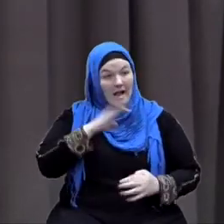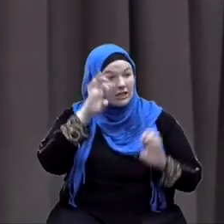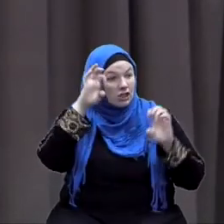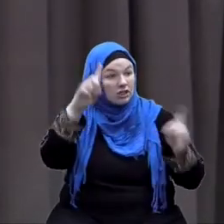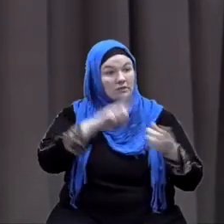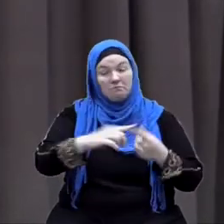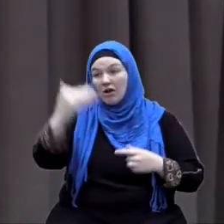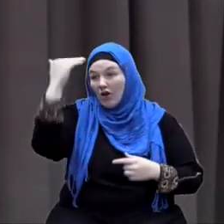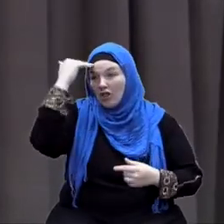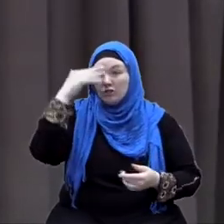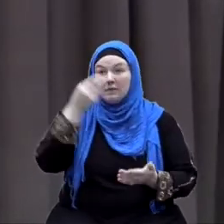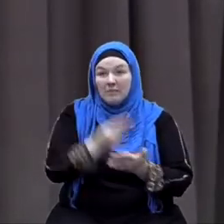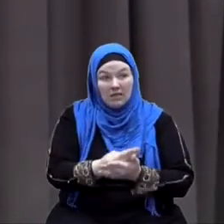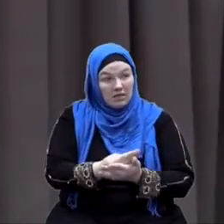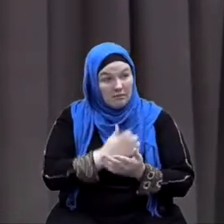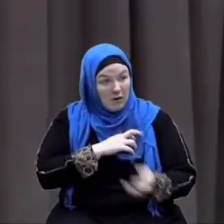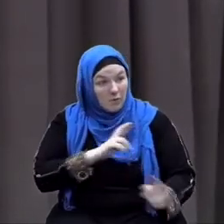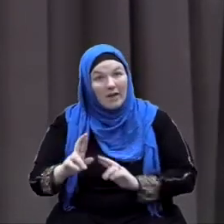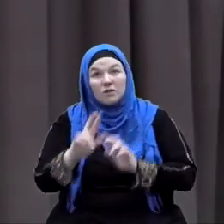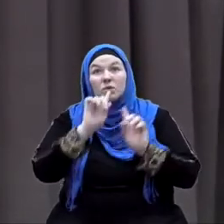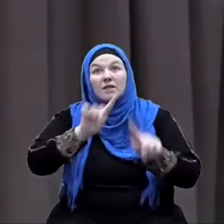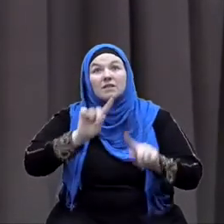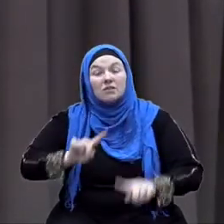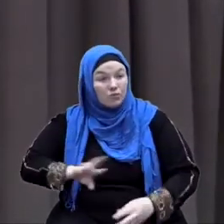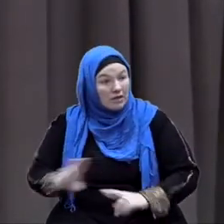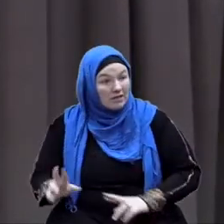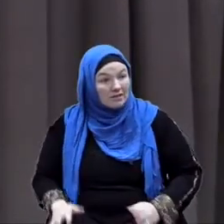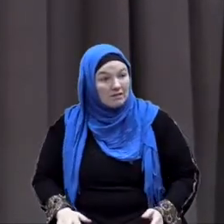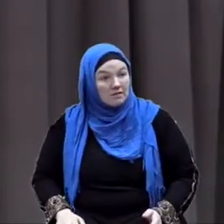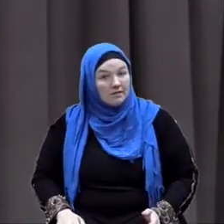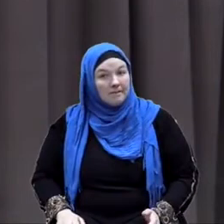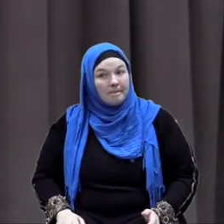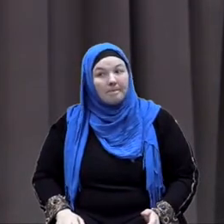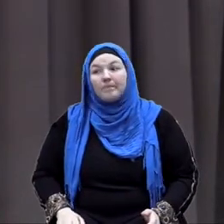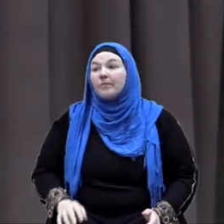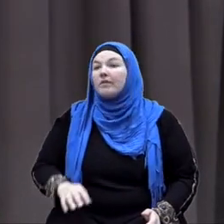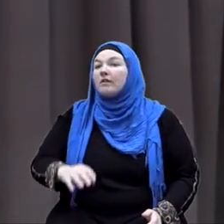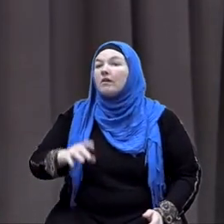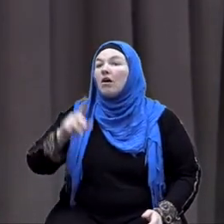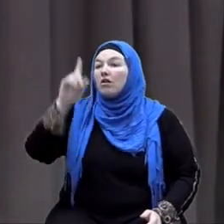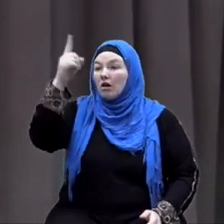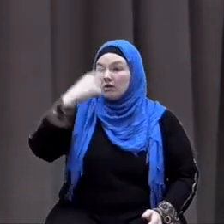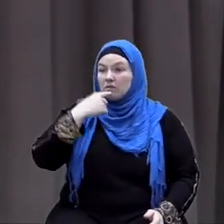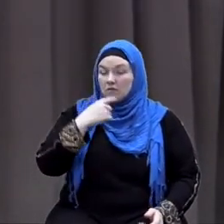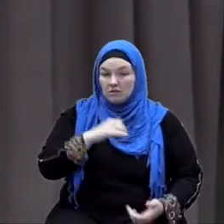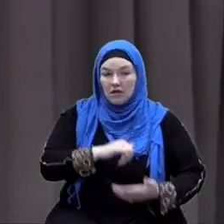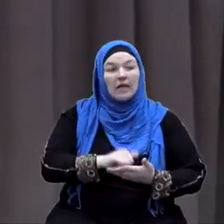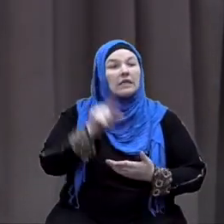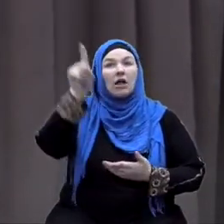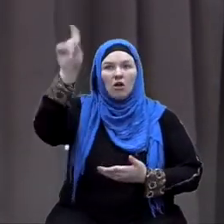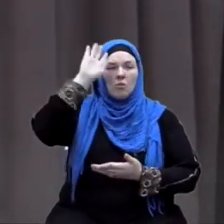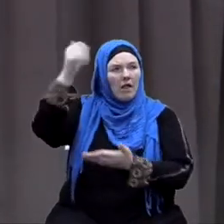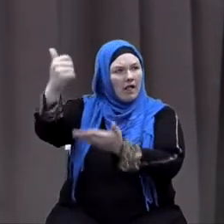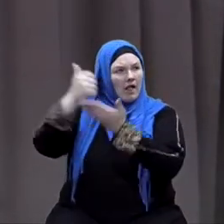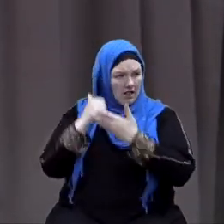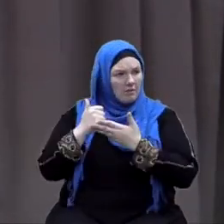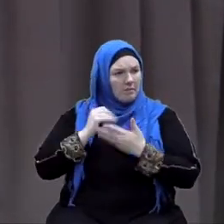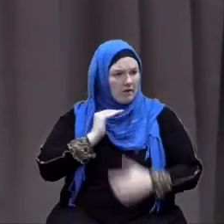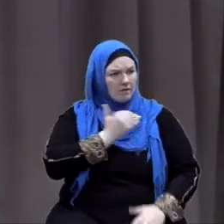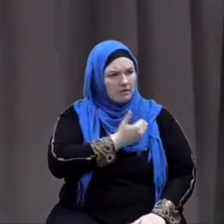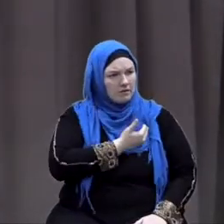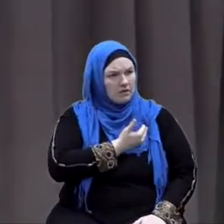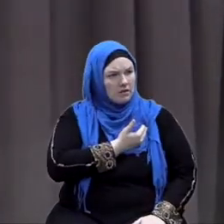tough. We should make it easy. Allah subhanahu wa ta'ala says that He will help those of